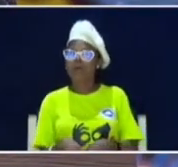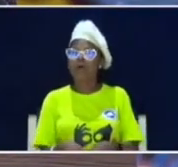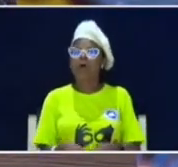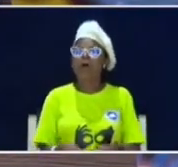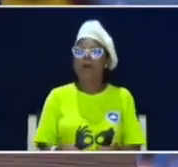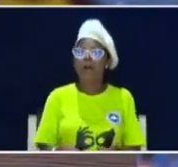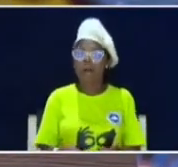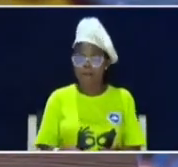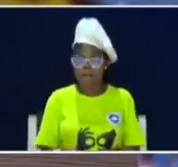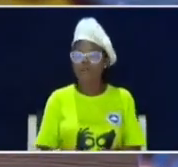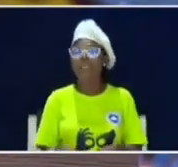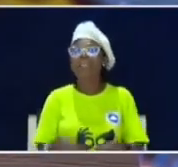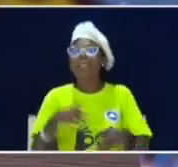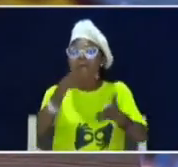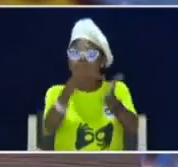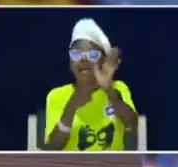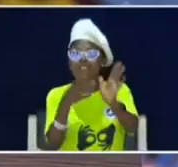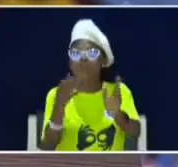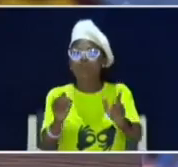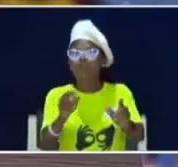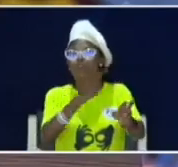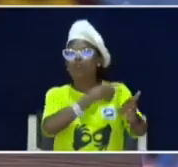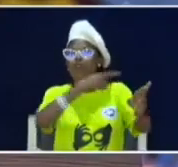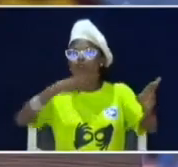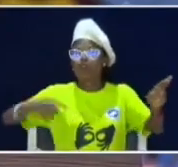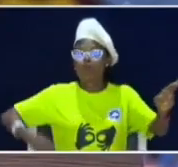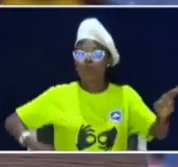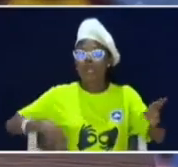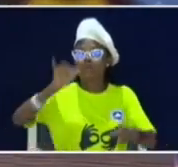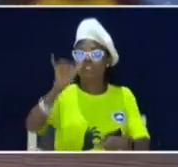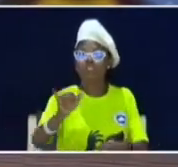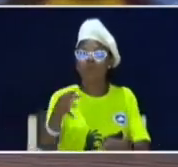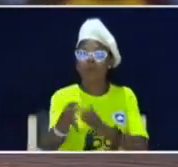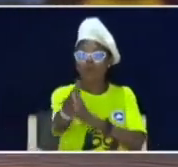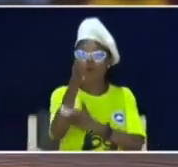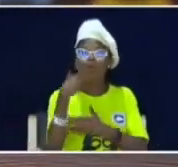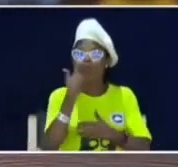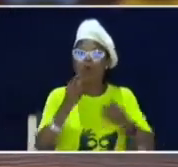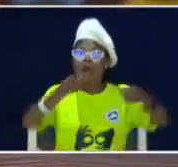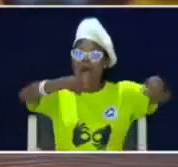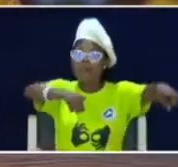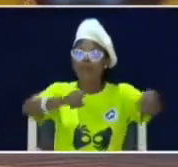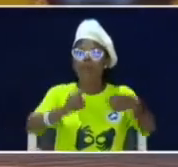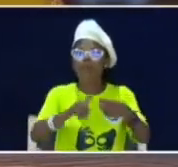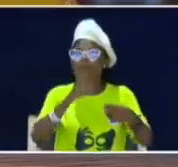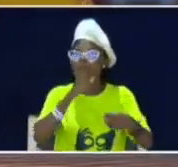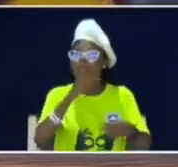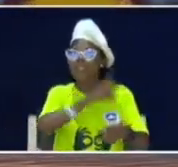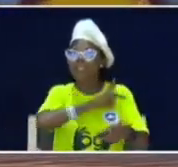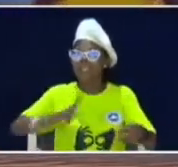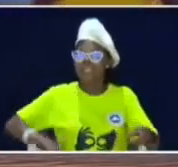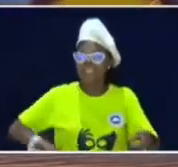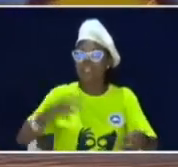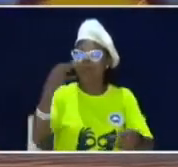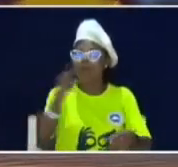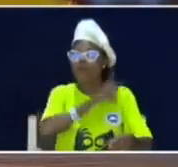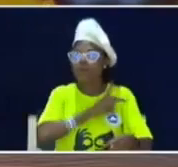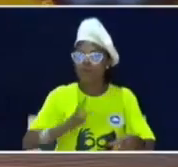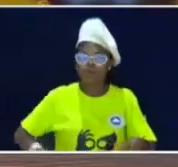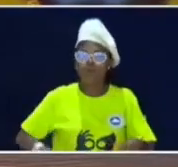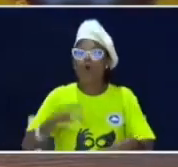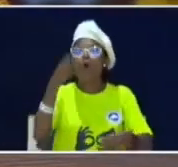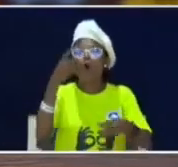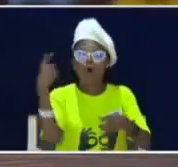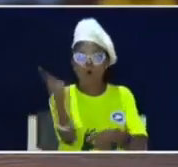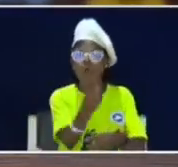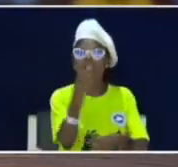Part of the royalty of God, who happens to be the King of Kings, will rub off on you only if you